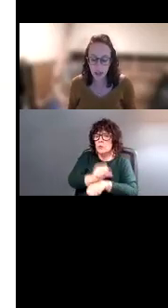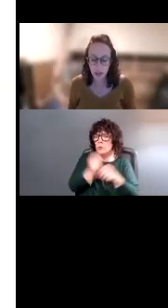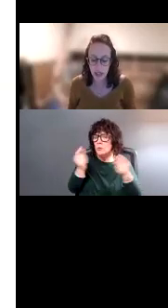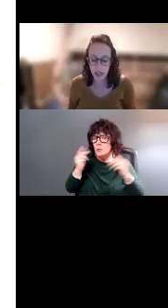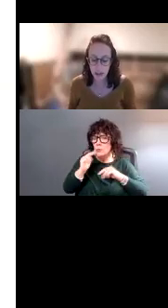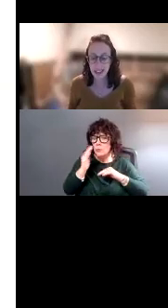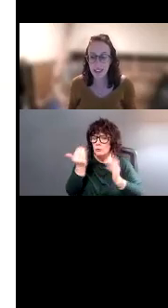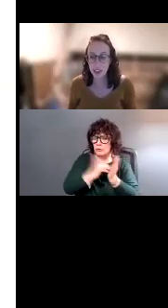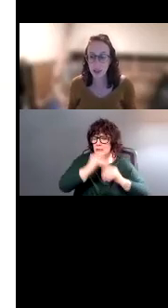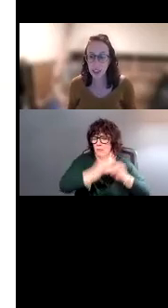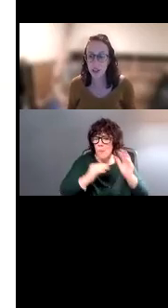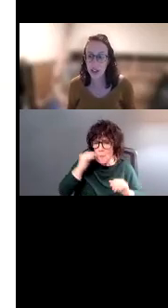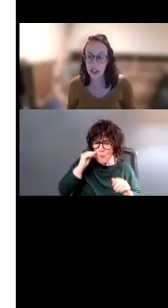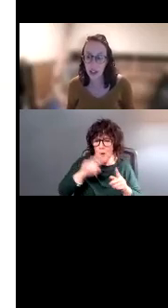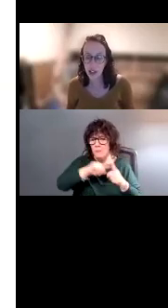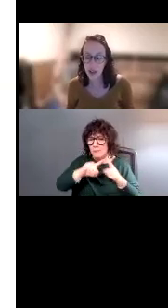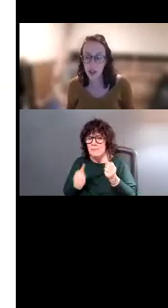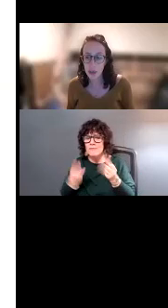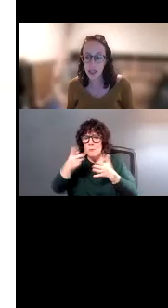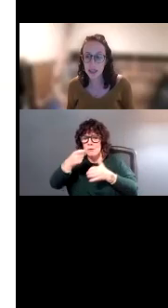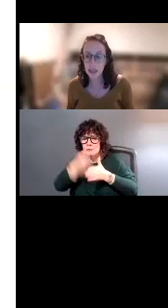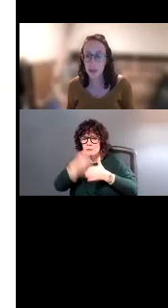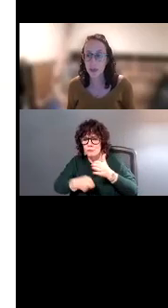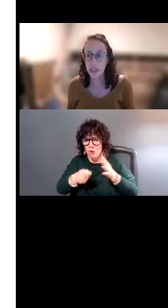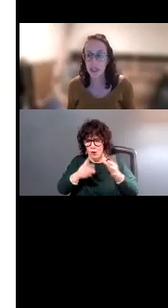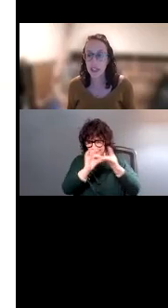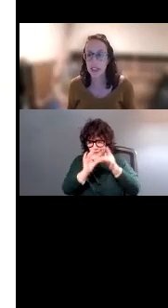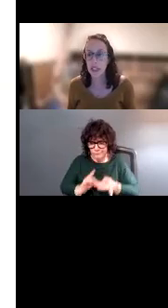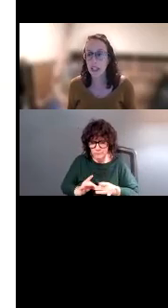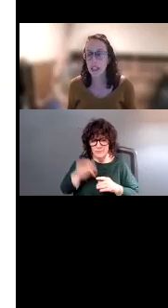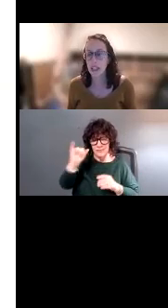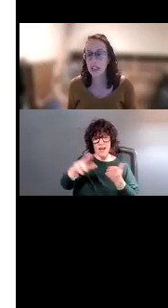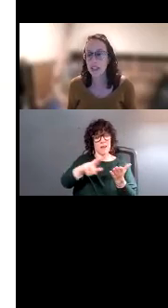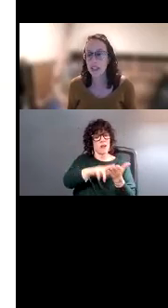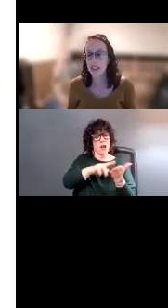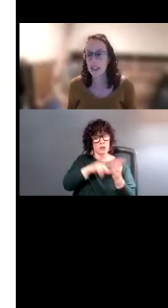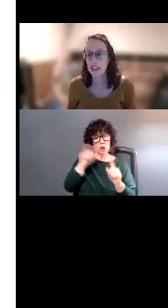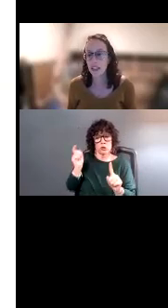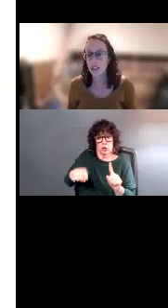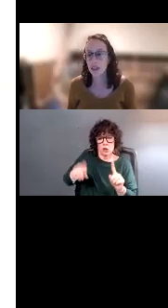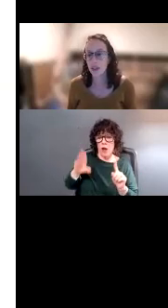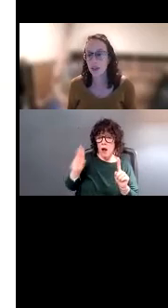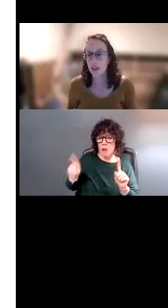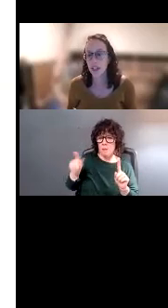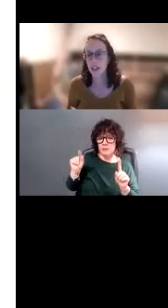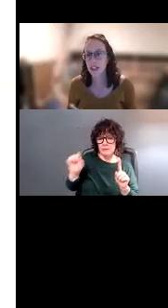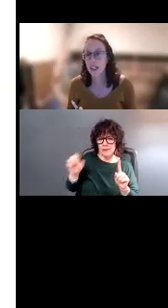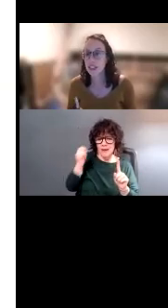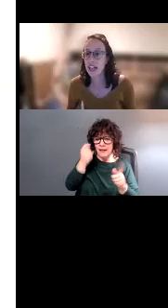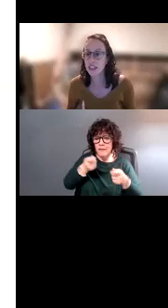We also recommend using credit card when possible because it is easier